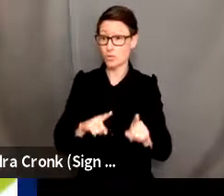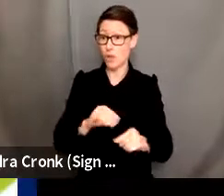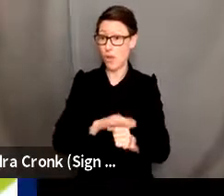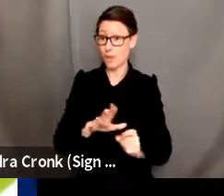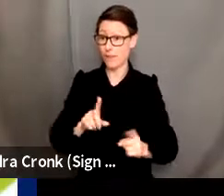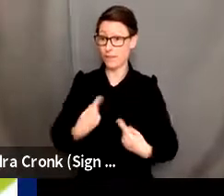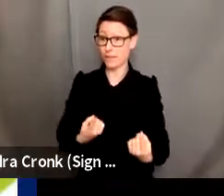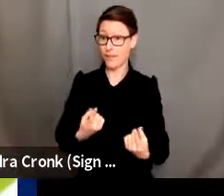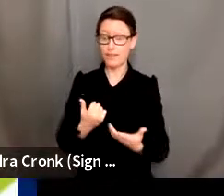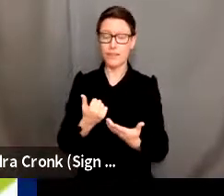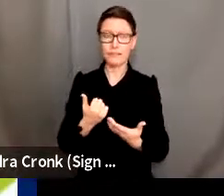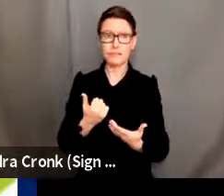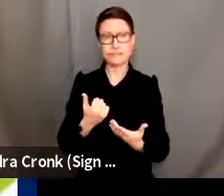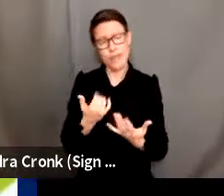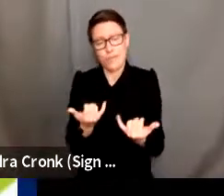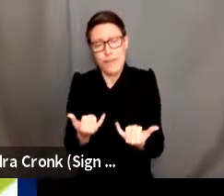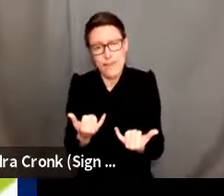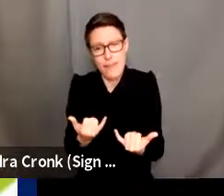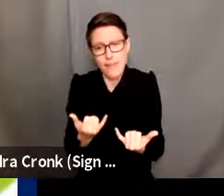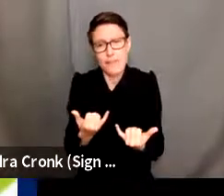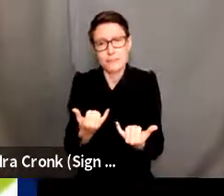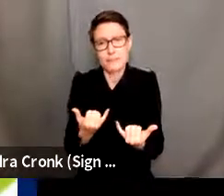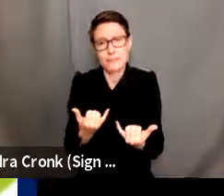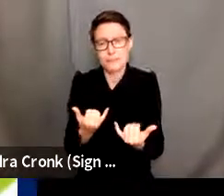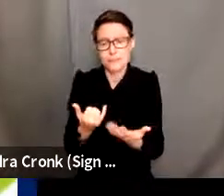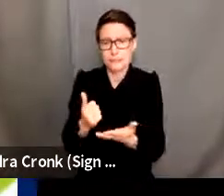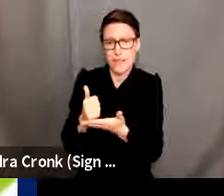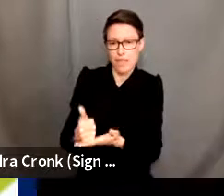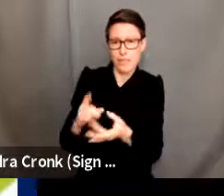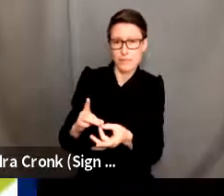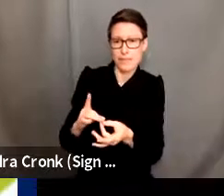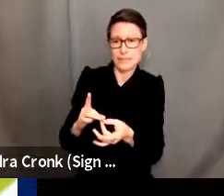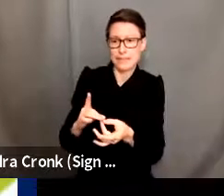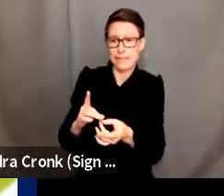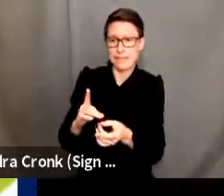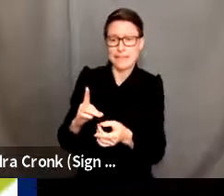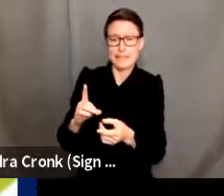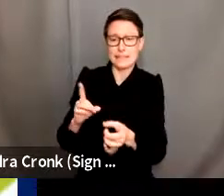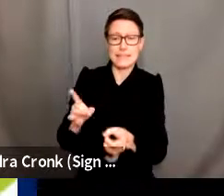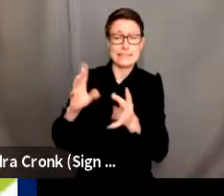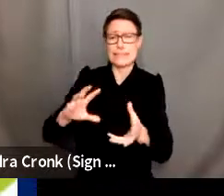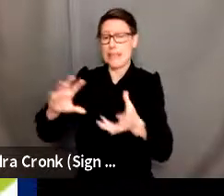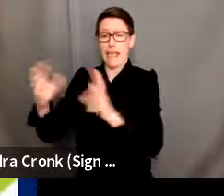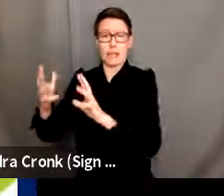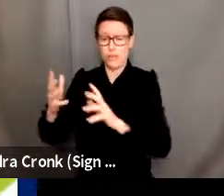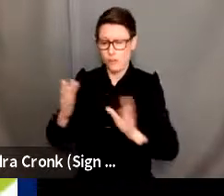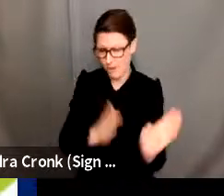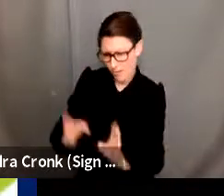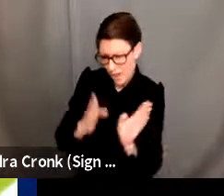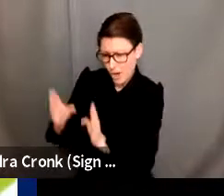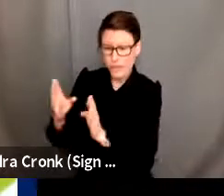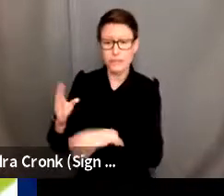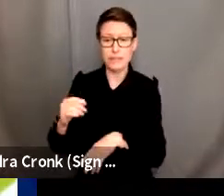right now we've done disaster preparedness type work. We have helped organize